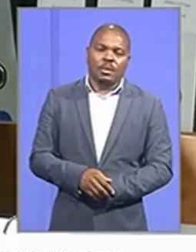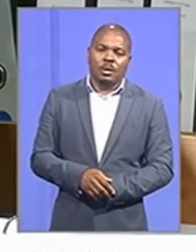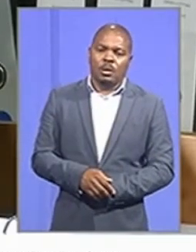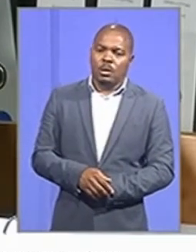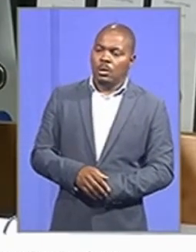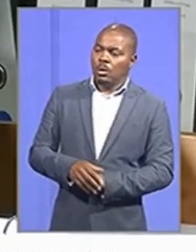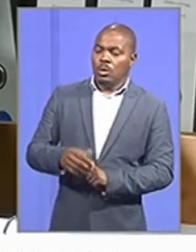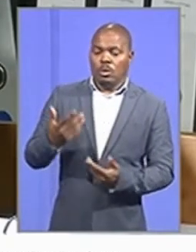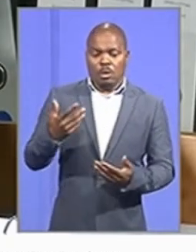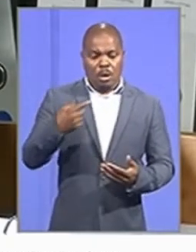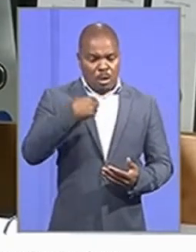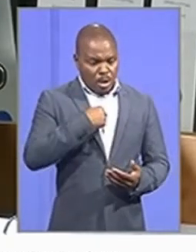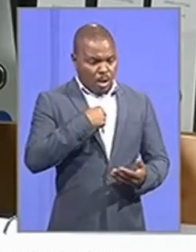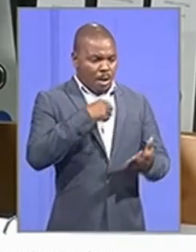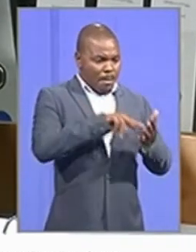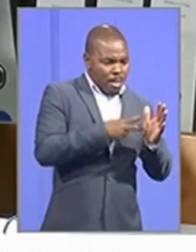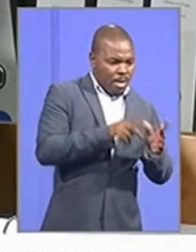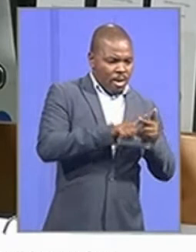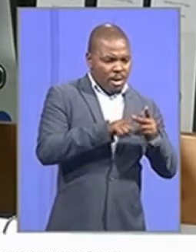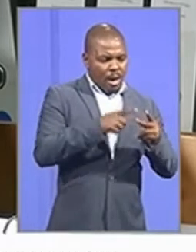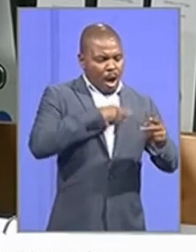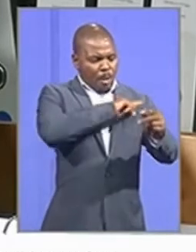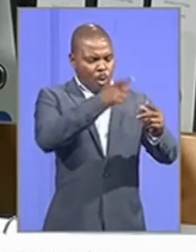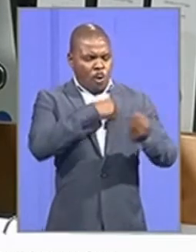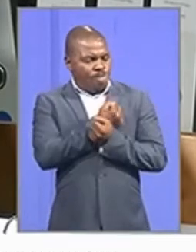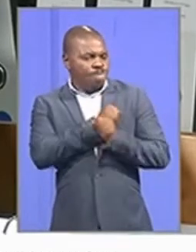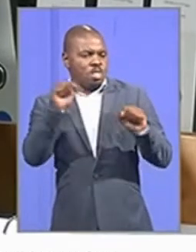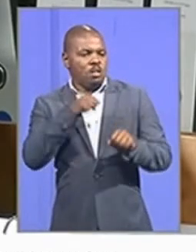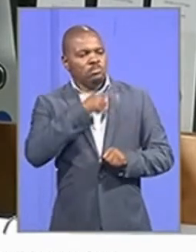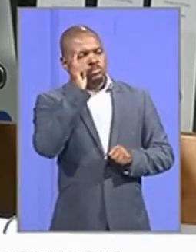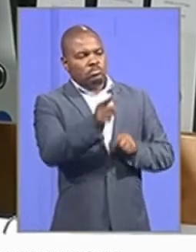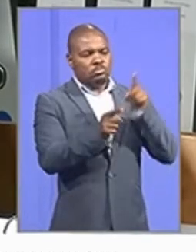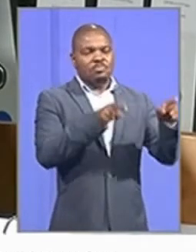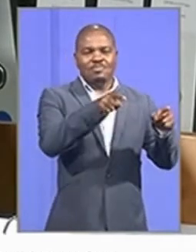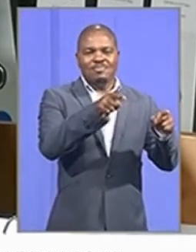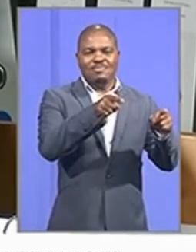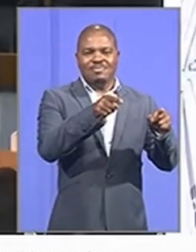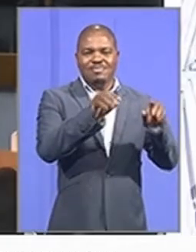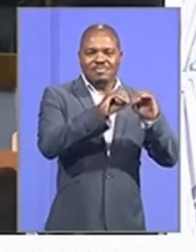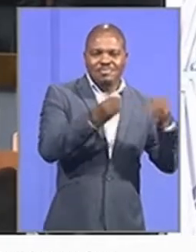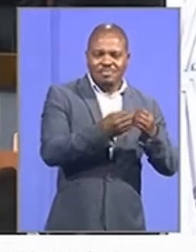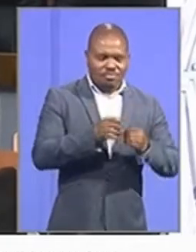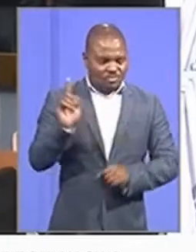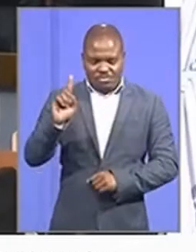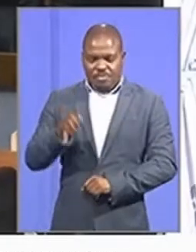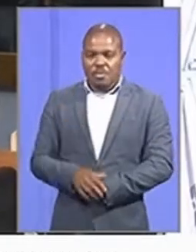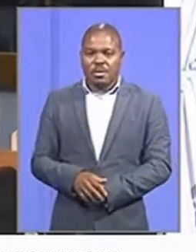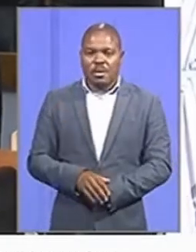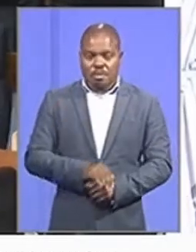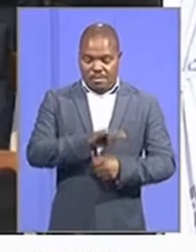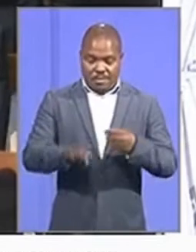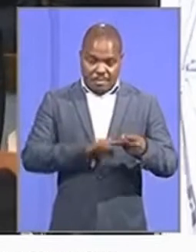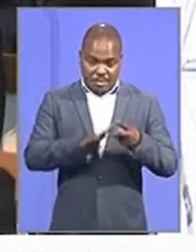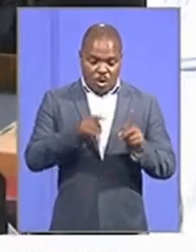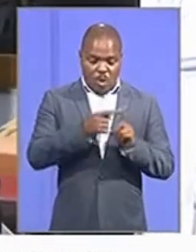a conspiracy and abuse of power, or that there was an abuse of power on my part. O tsweletse go bolelela khomishene gore